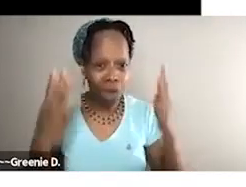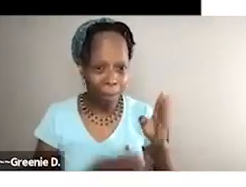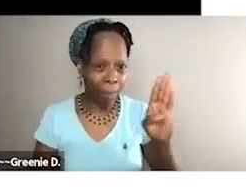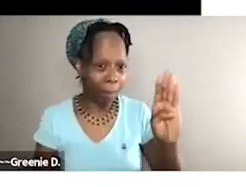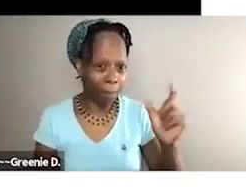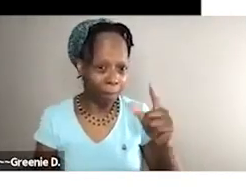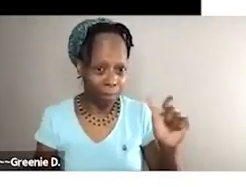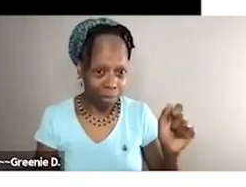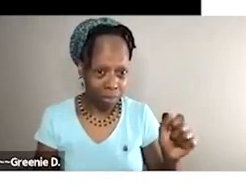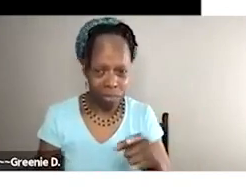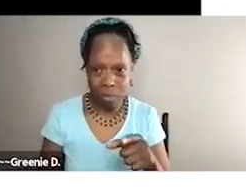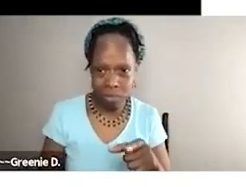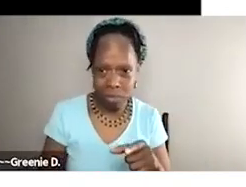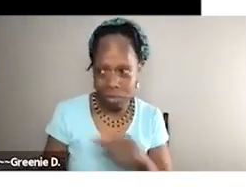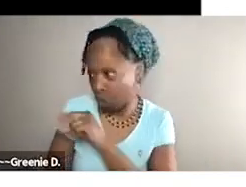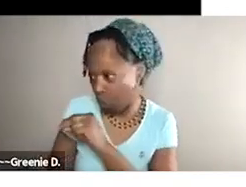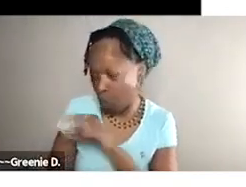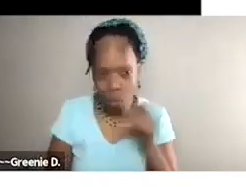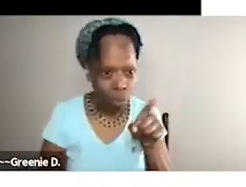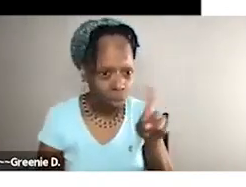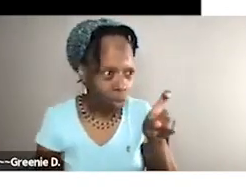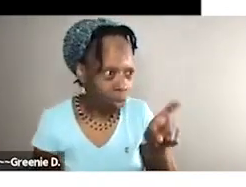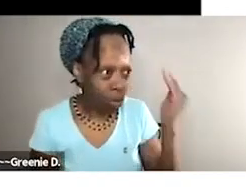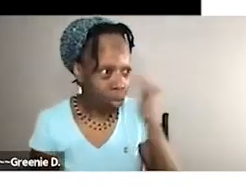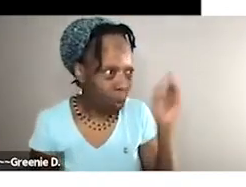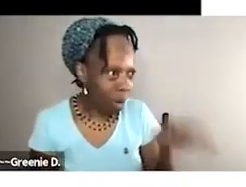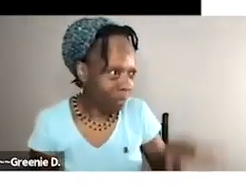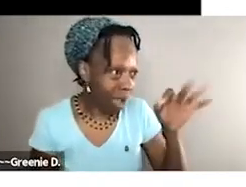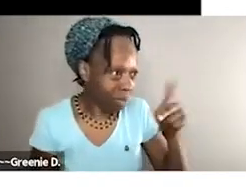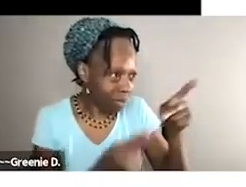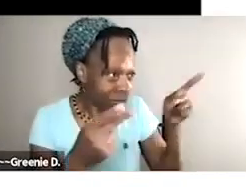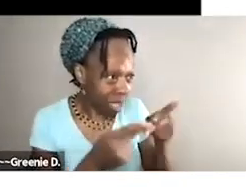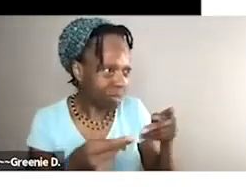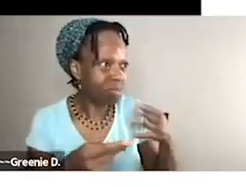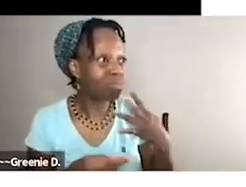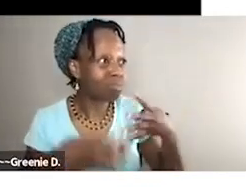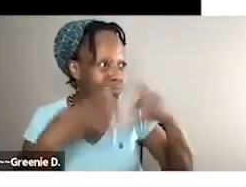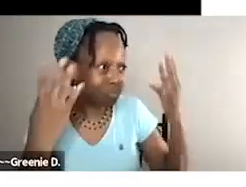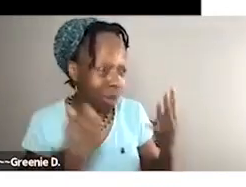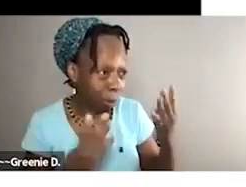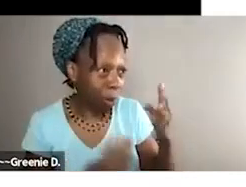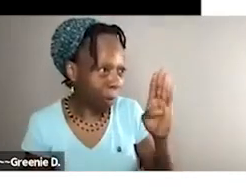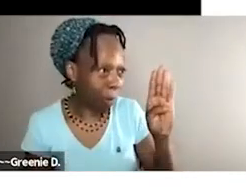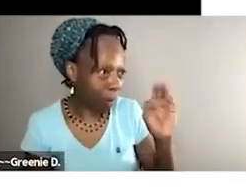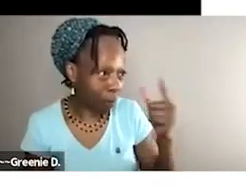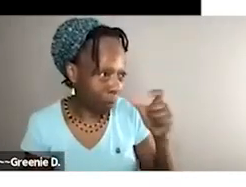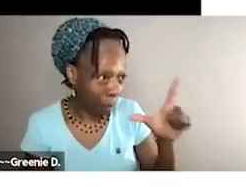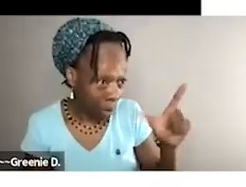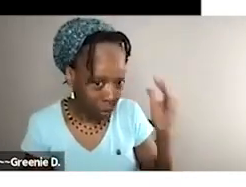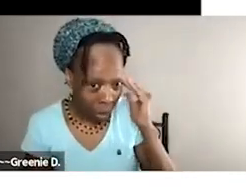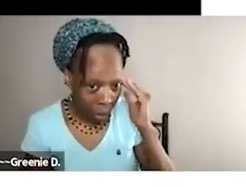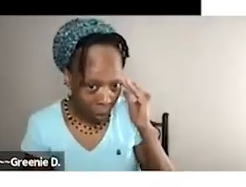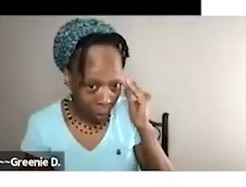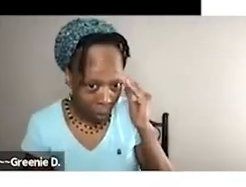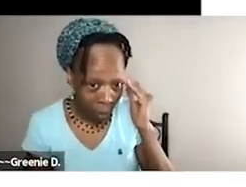know where Rainbow Bagel is, sir? Do you know where Rainbow Bagel is? What the? Look at how hip that guy is.